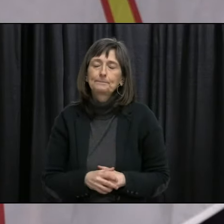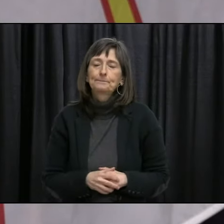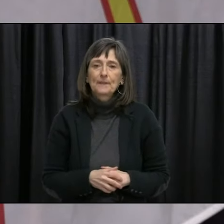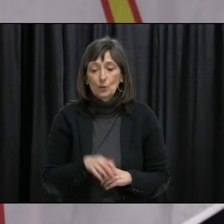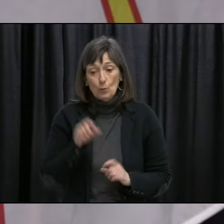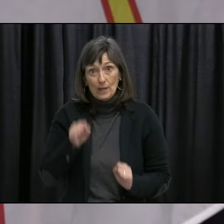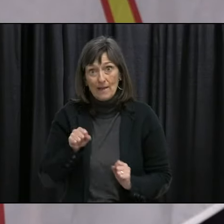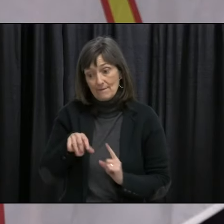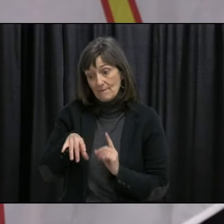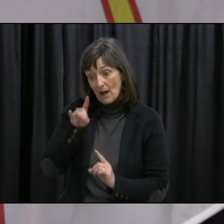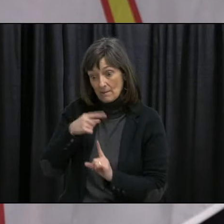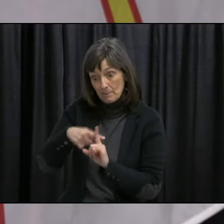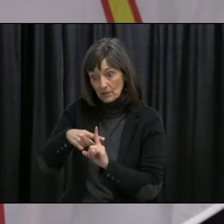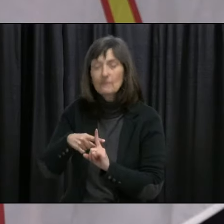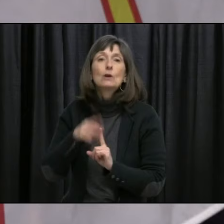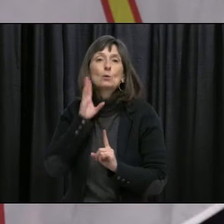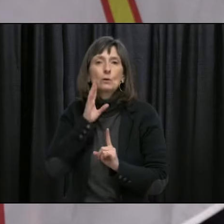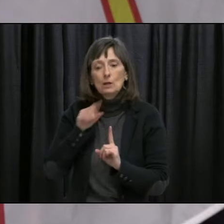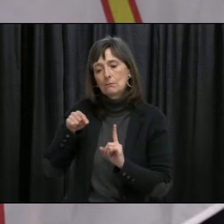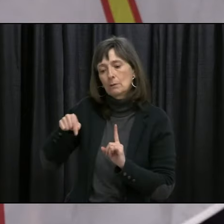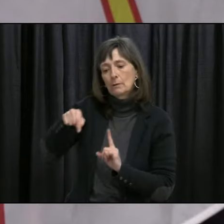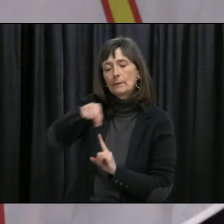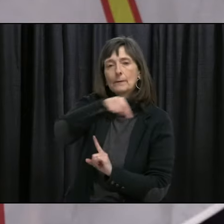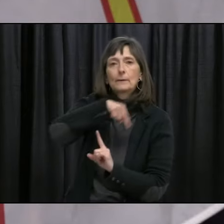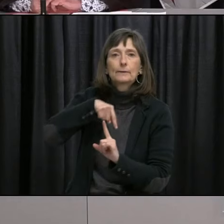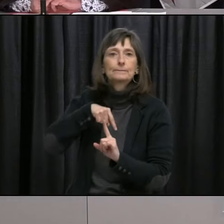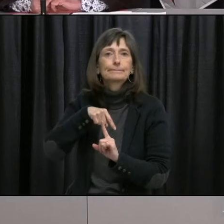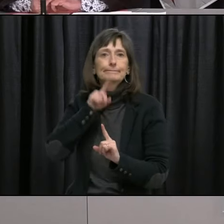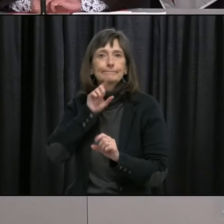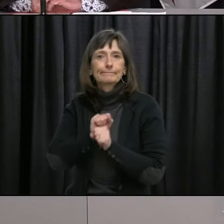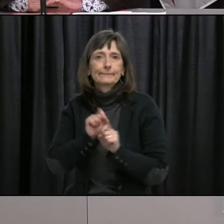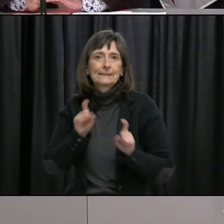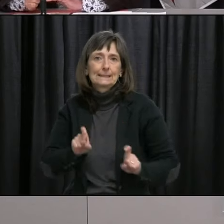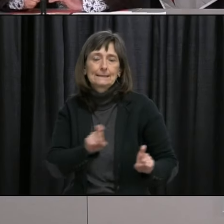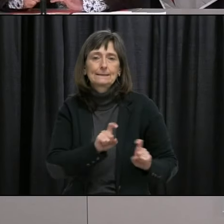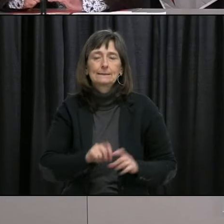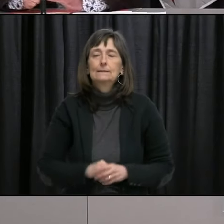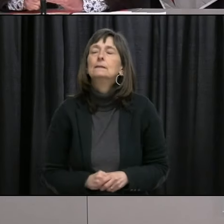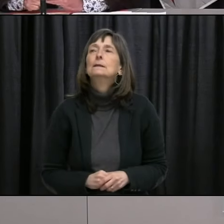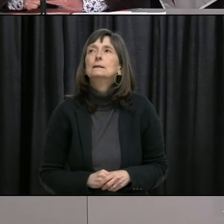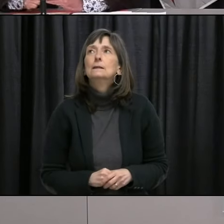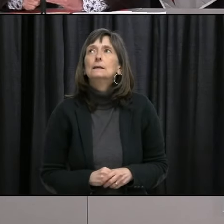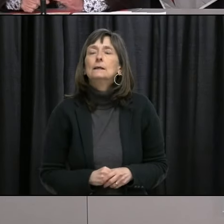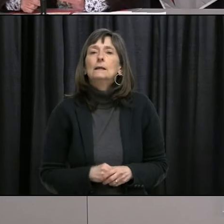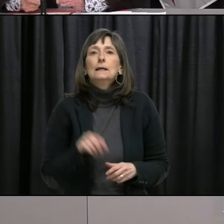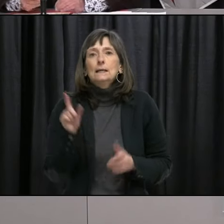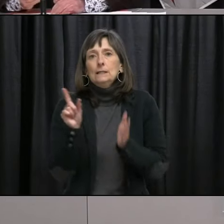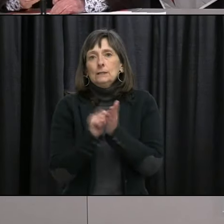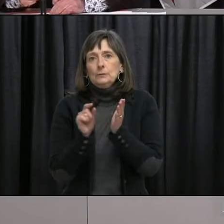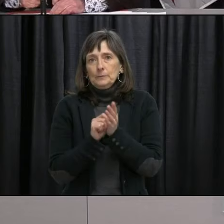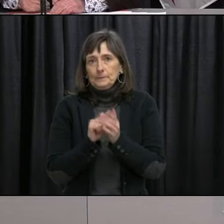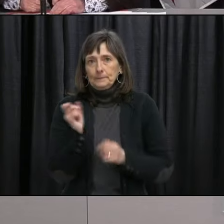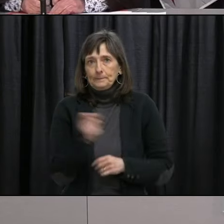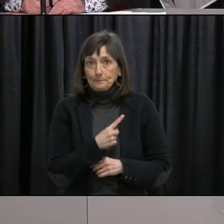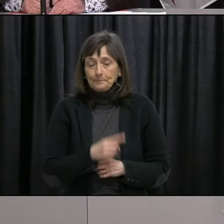find them and do their contact tracing. Thank you. Our next questions are from Peter Jackson of The Telegram.